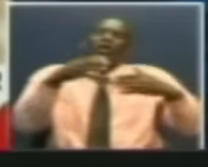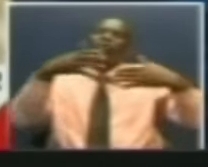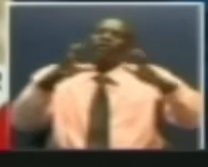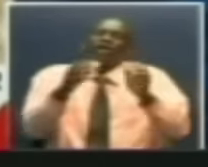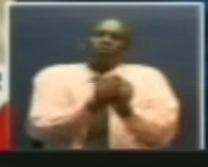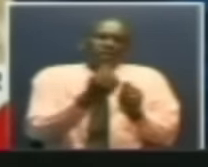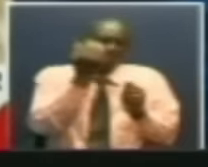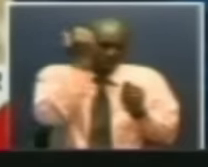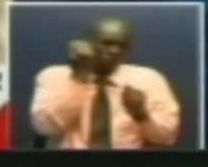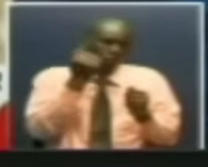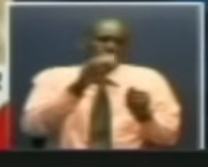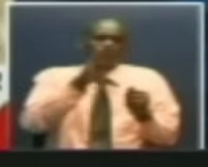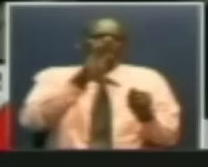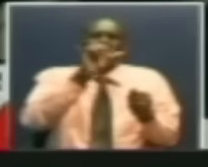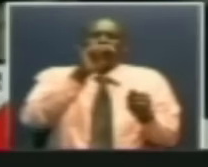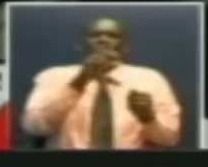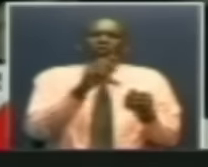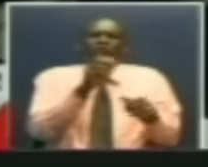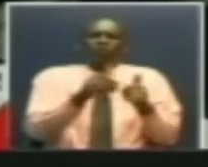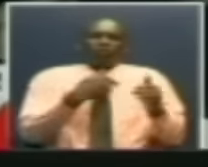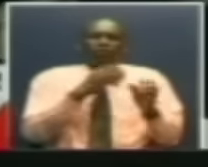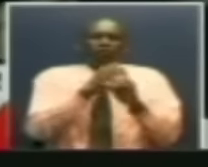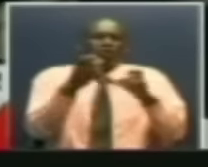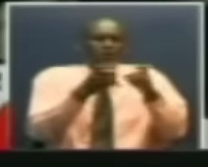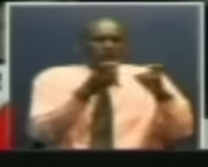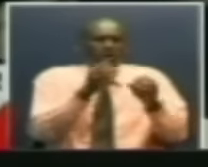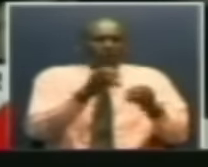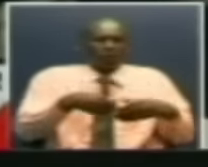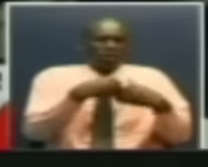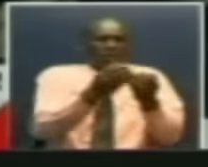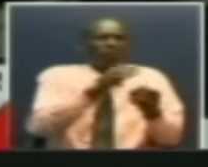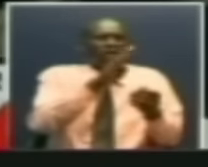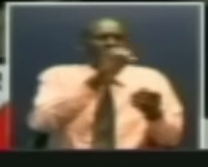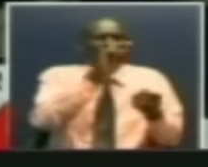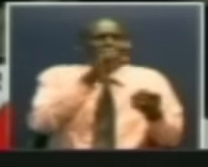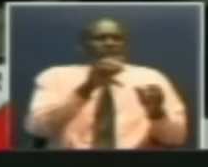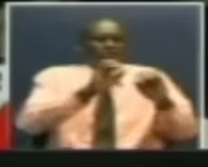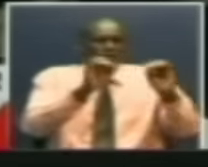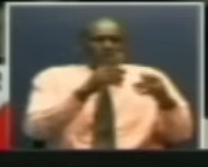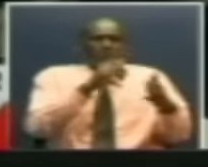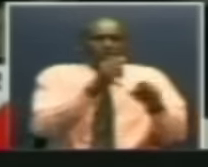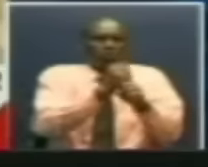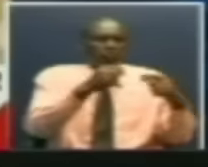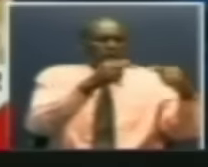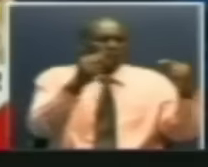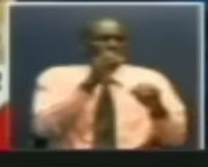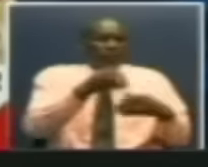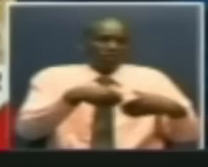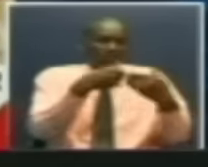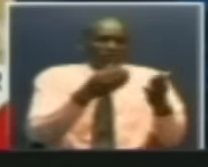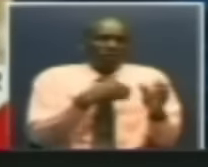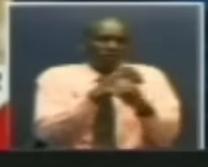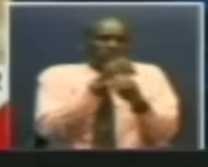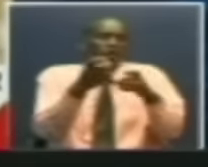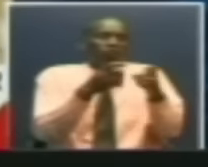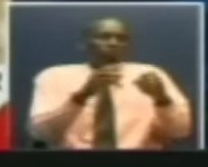there's no control. As police, we don't have control whether to issue a bond or not. What we do, we oppose. If it is given, we have no